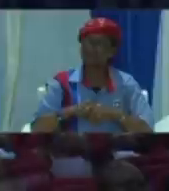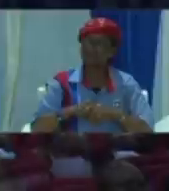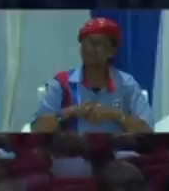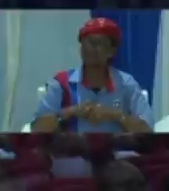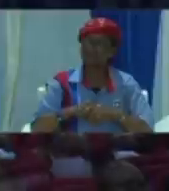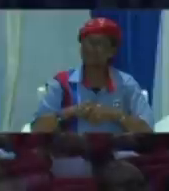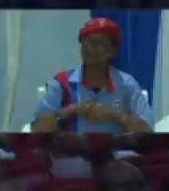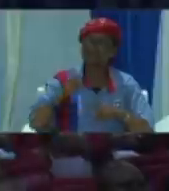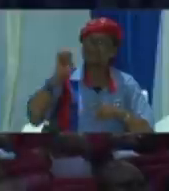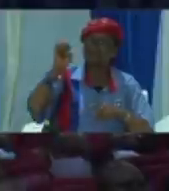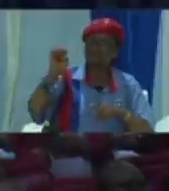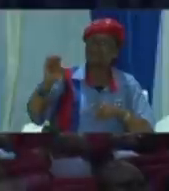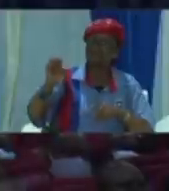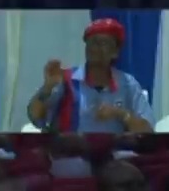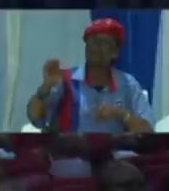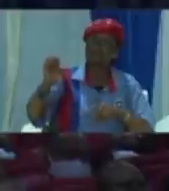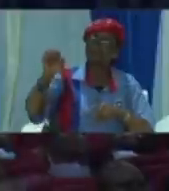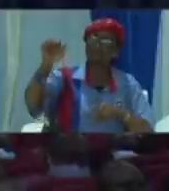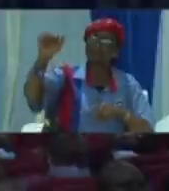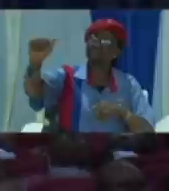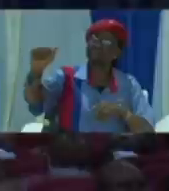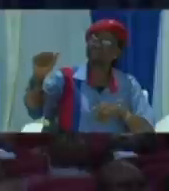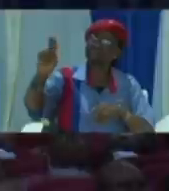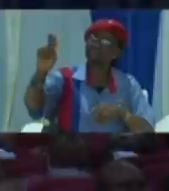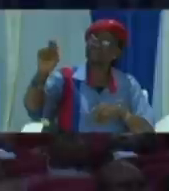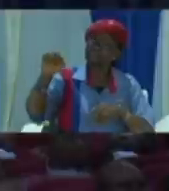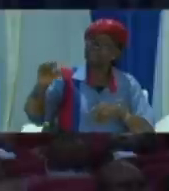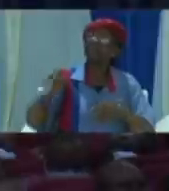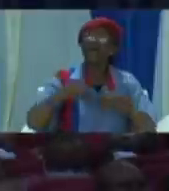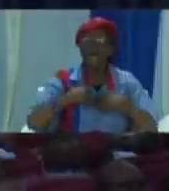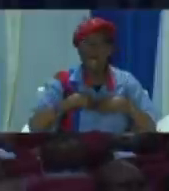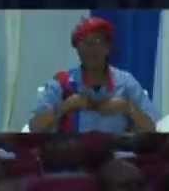saw her, the bodyguard of